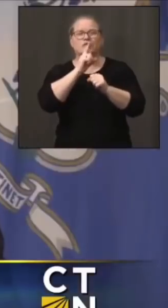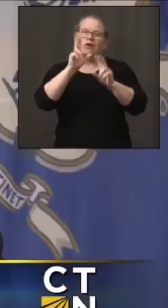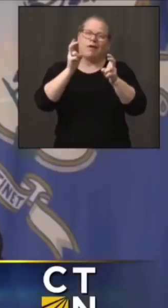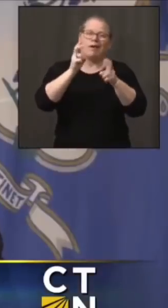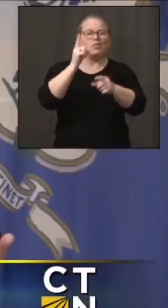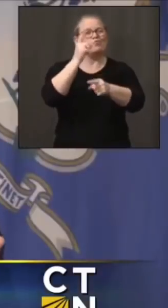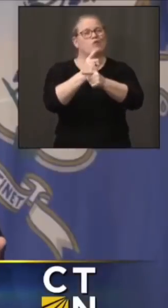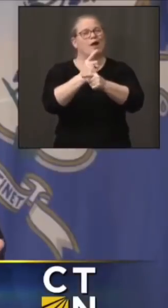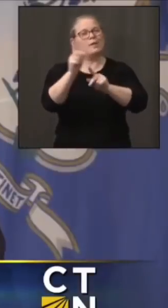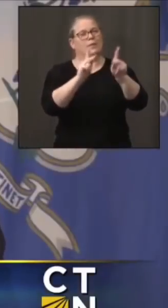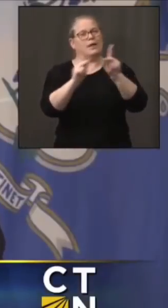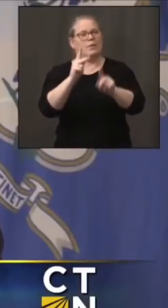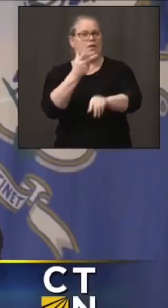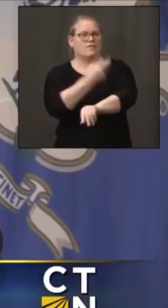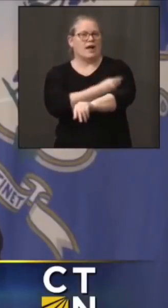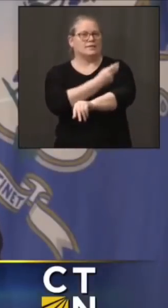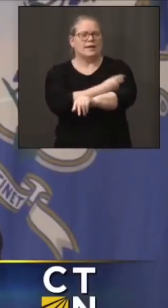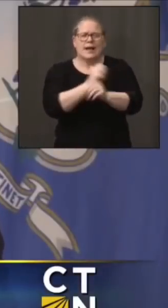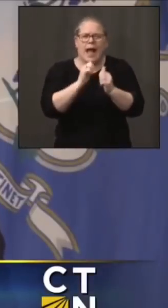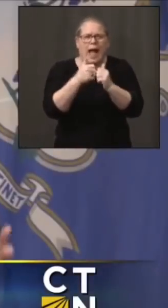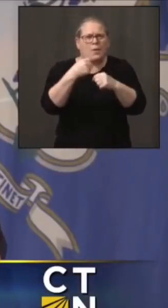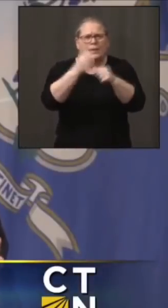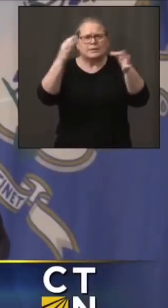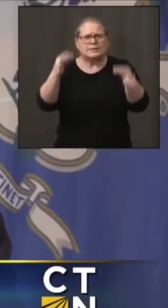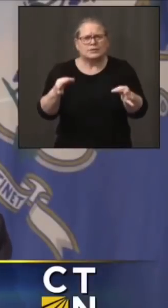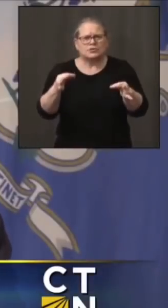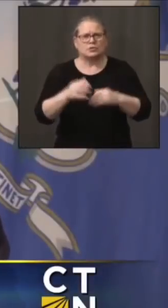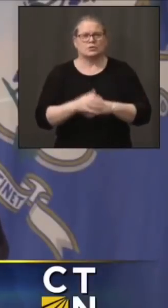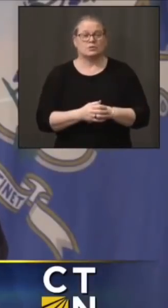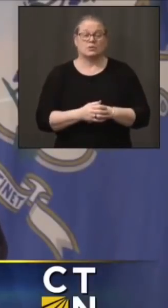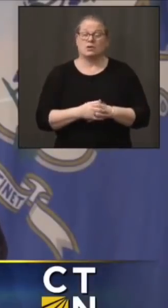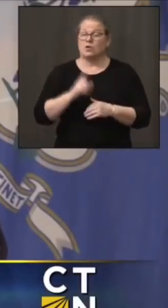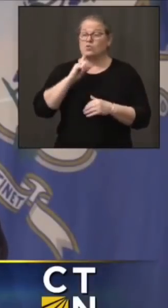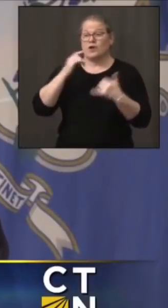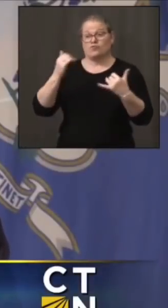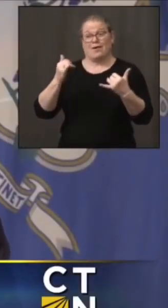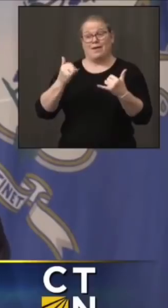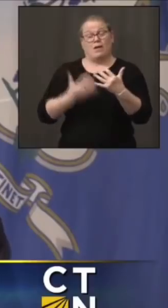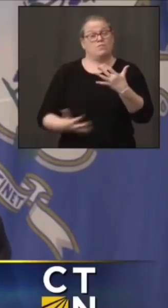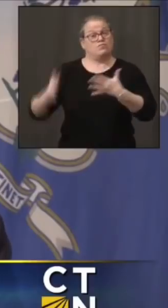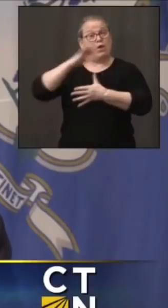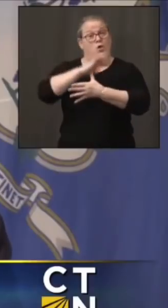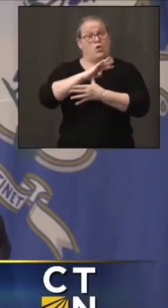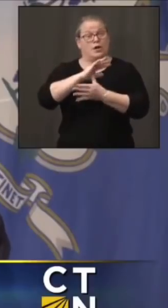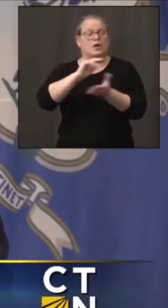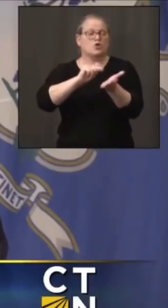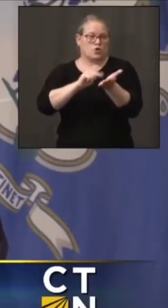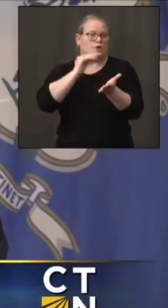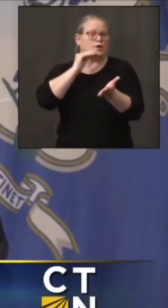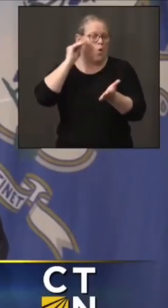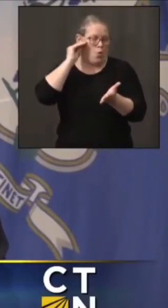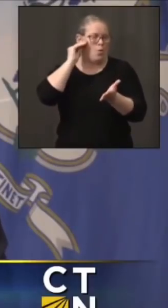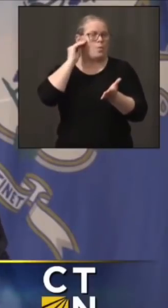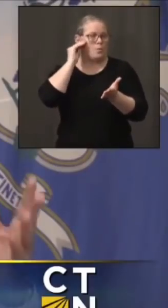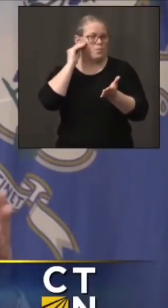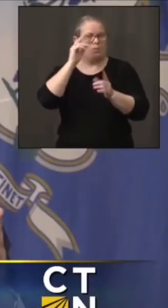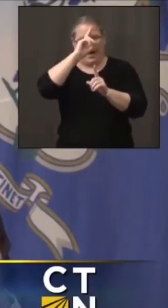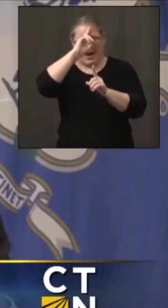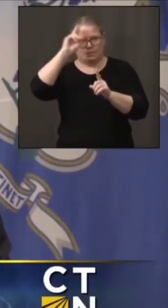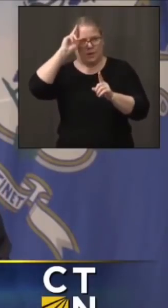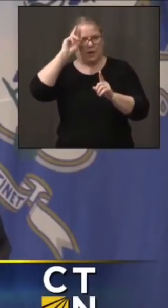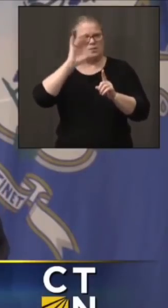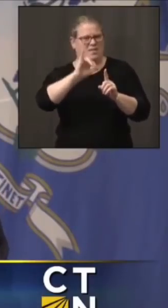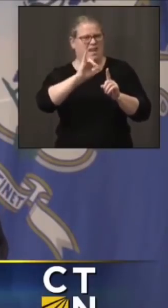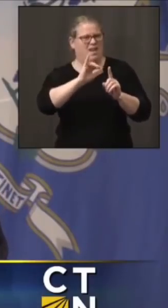Well, right now it's going through the hospitals, going through the nursing homes, so we know exactly who it's going to go through. For phase 1B, which are